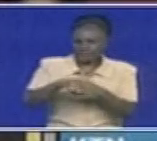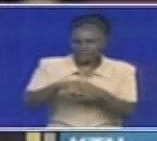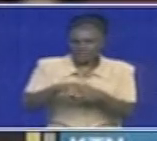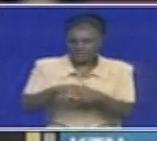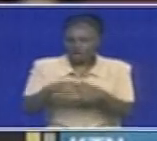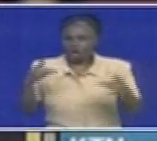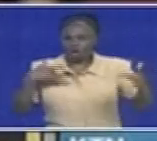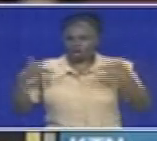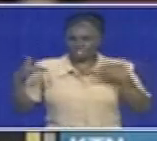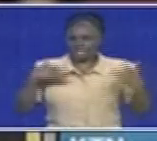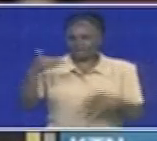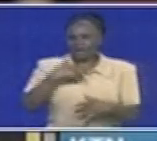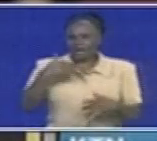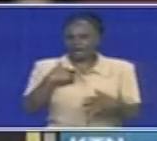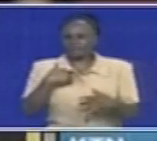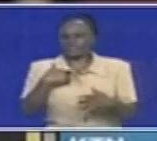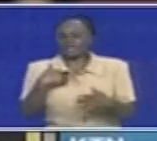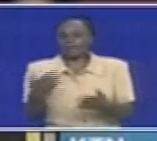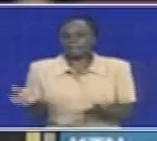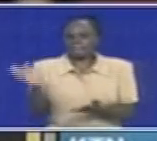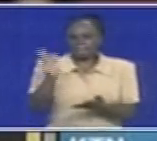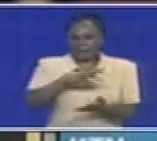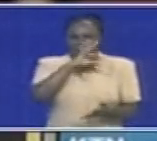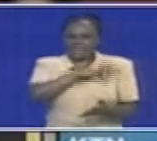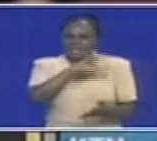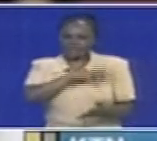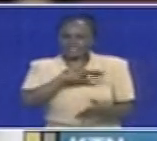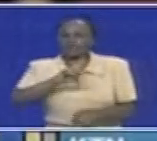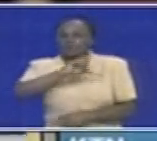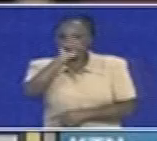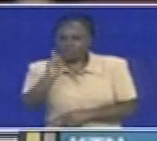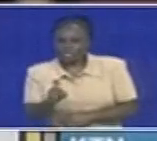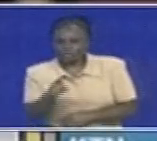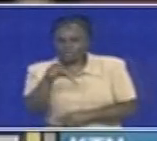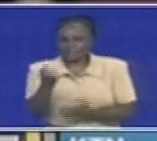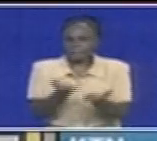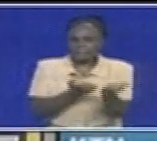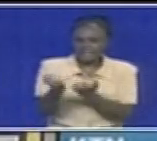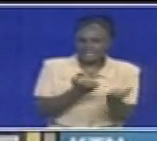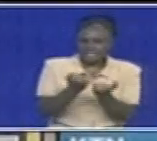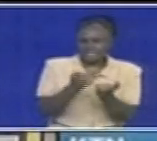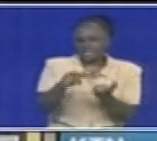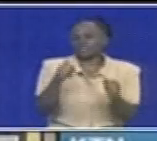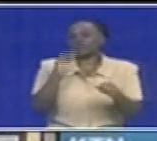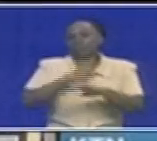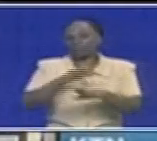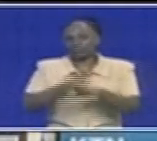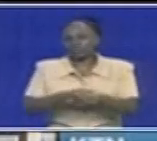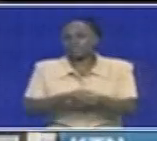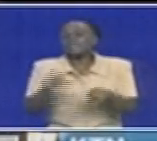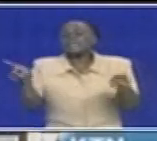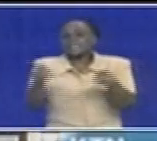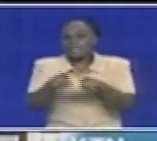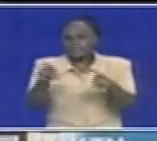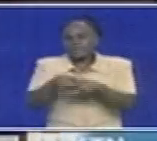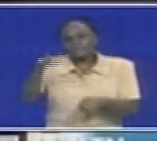is concerned about is a return on his investment. And the question is the underlying business sound? Analysts also reckon